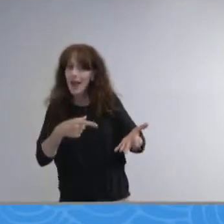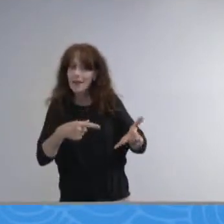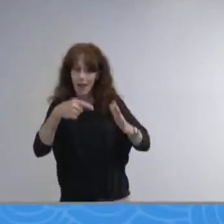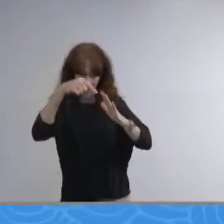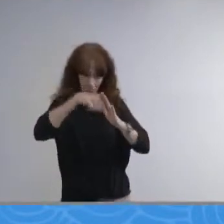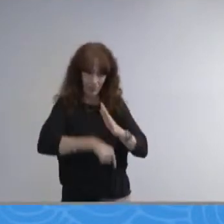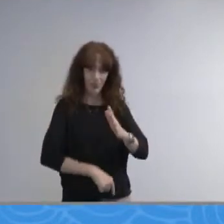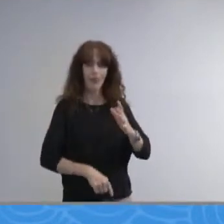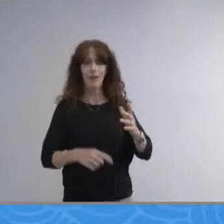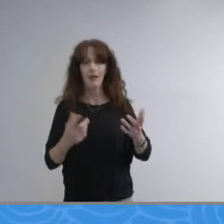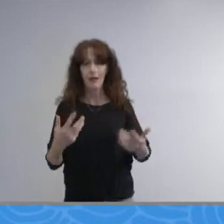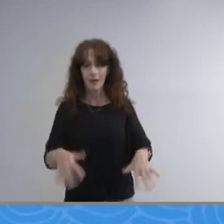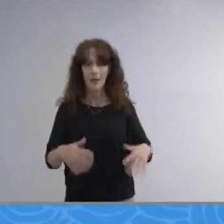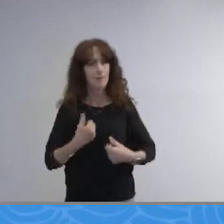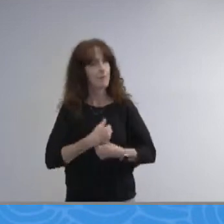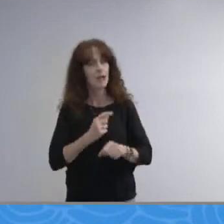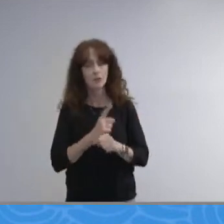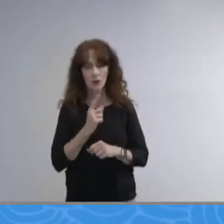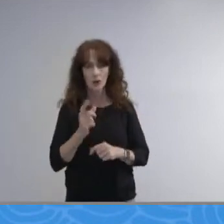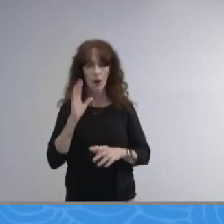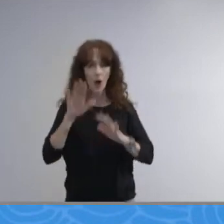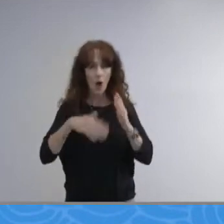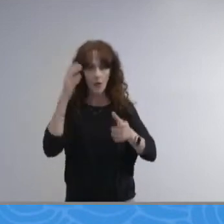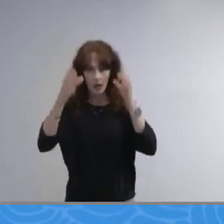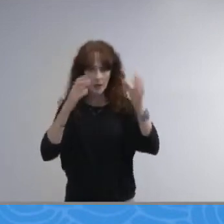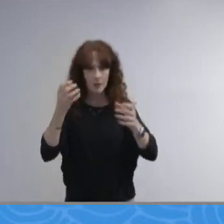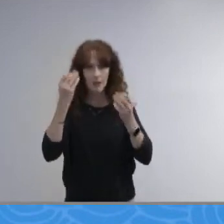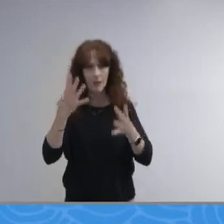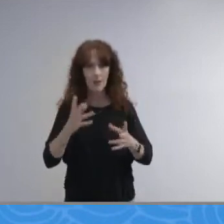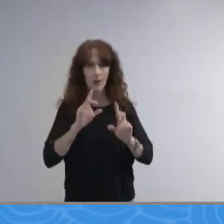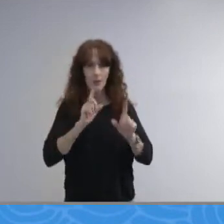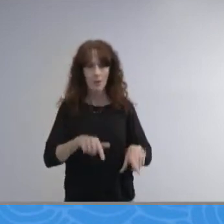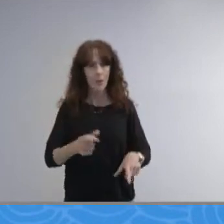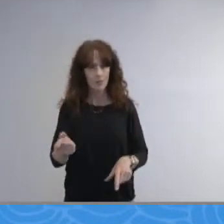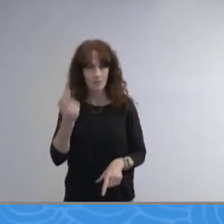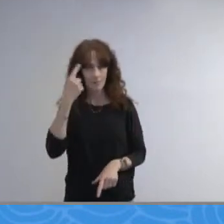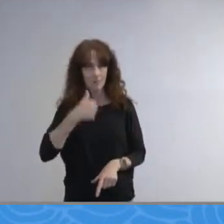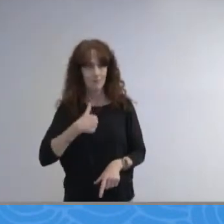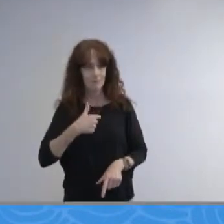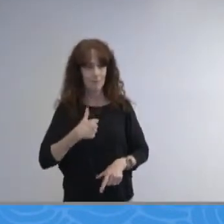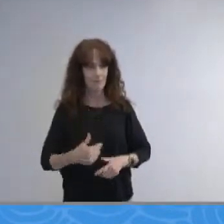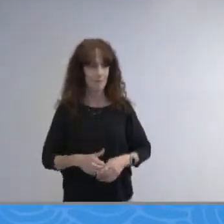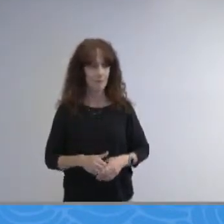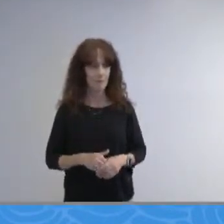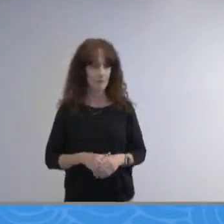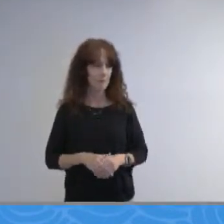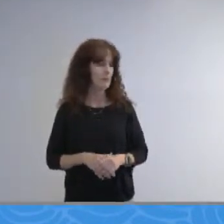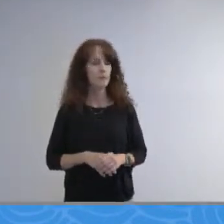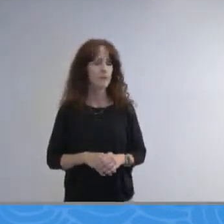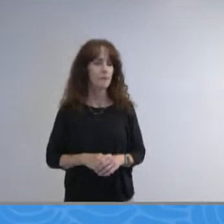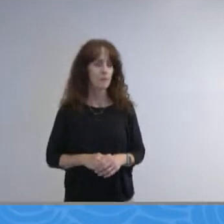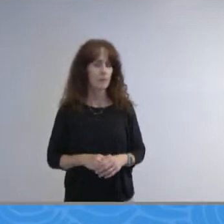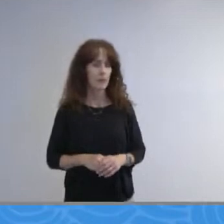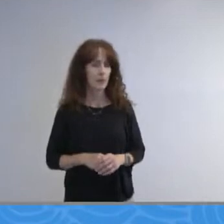and make sure that I get all the concepts and all the information in a report. Okay, go ahead, Katie.